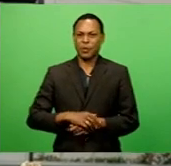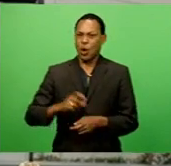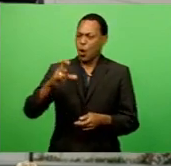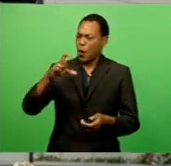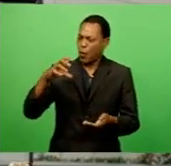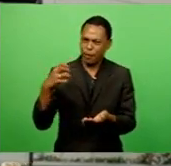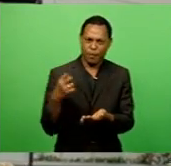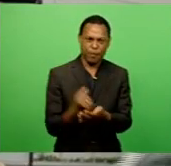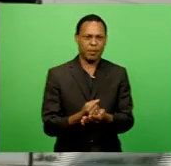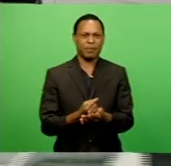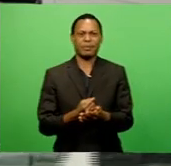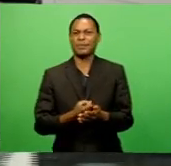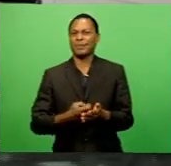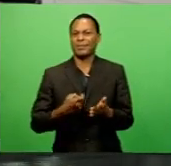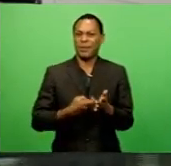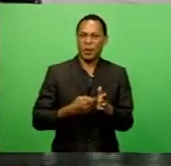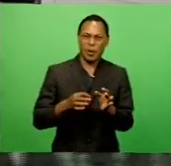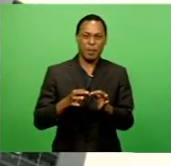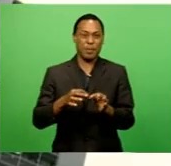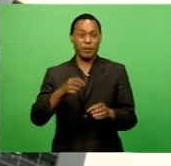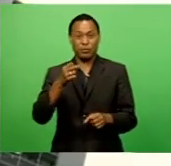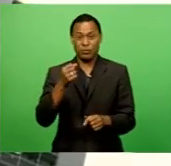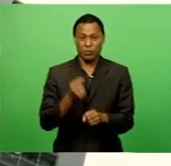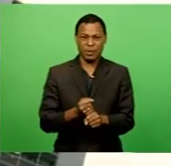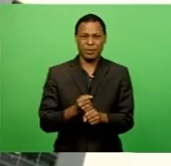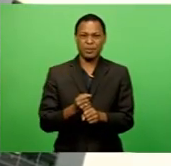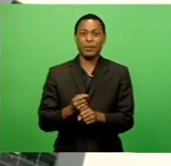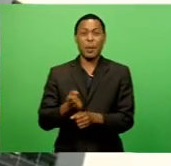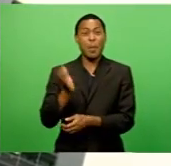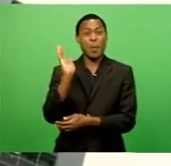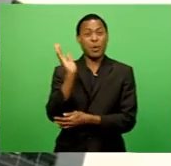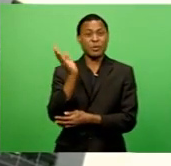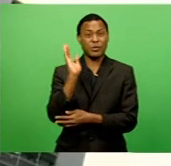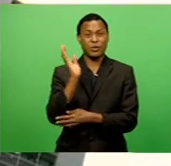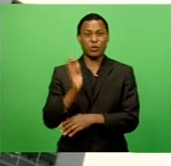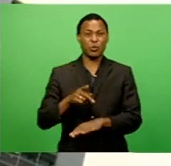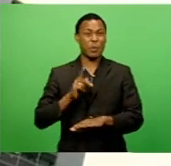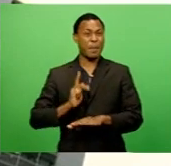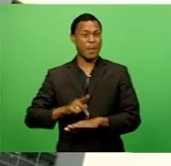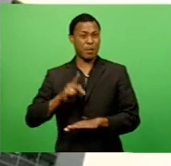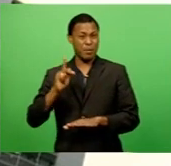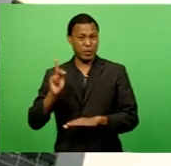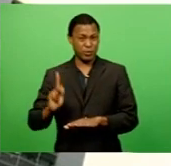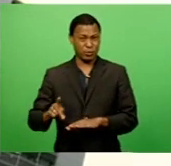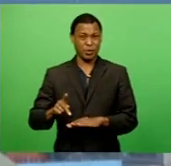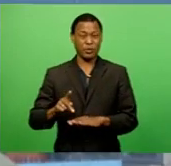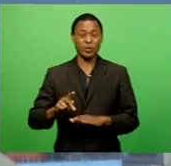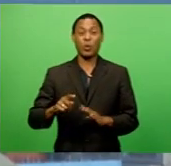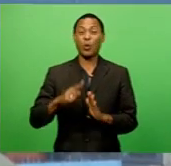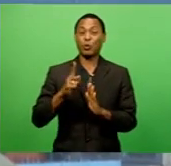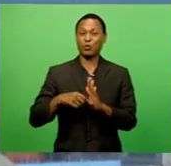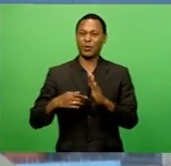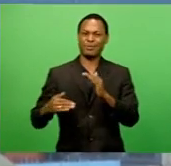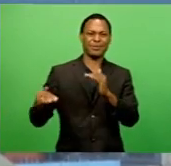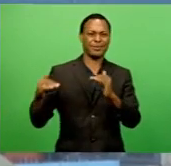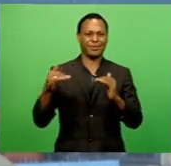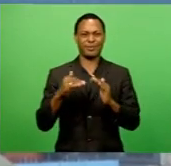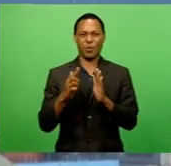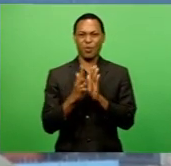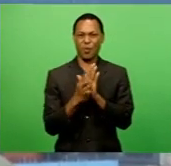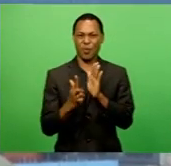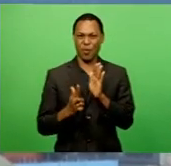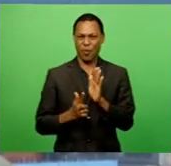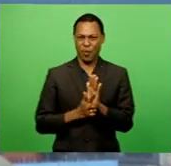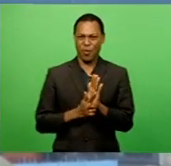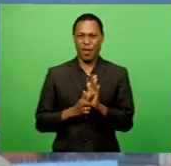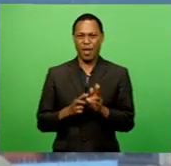Bank Governor Arif Ali during a presentation to the Parliamentary Standing Committee on Justice, Law and Human Rights on the